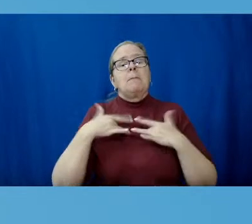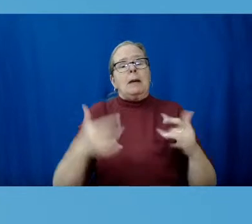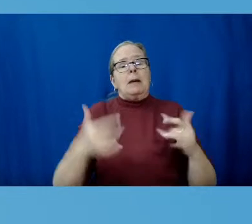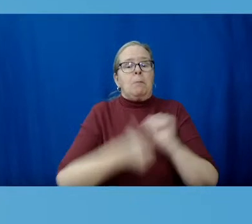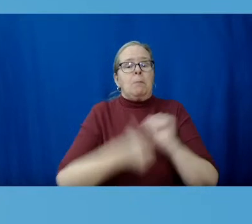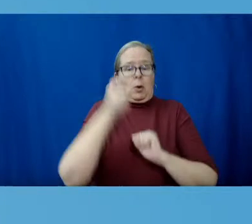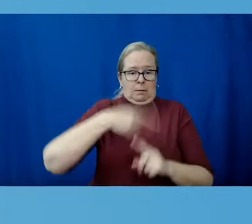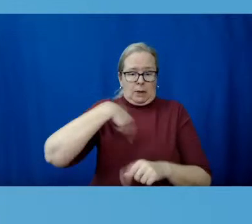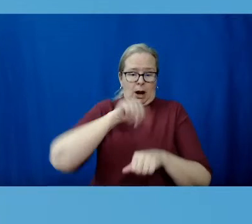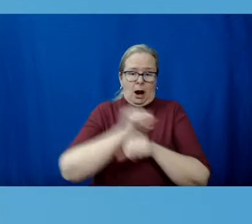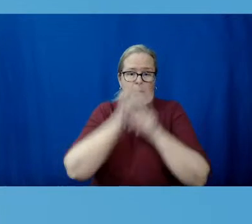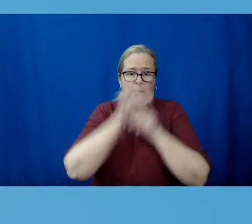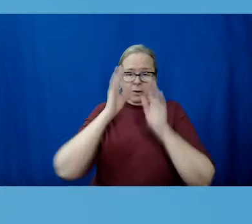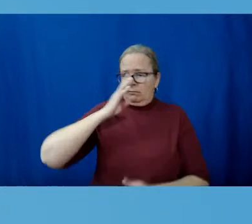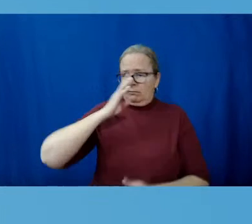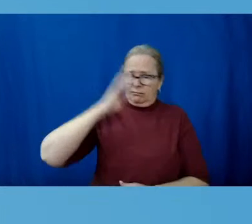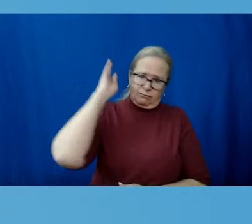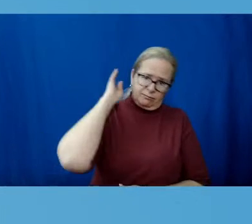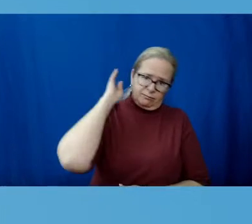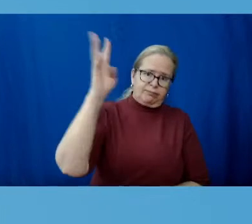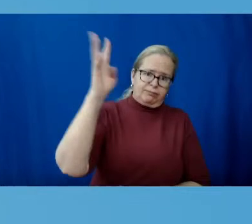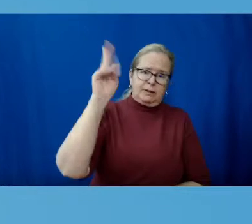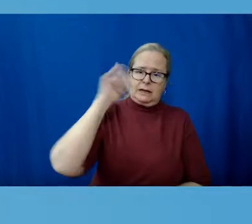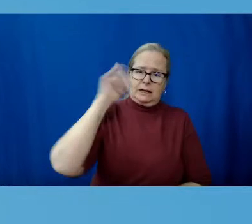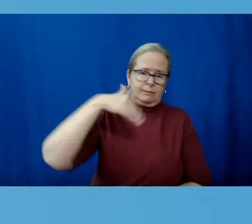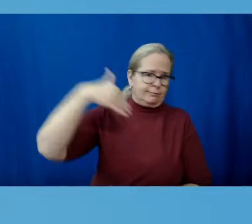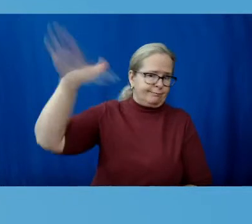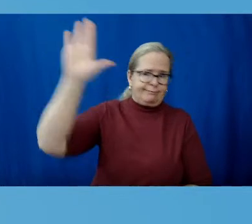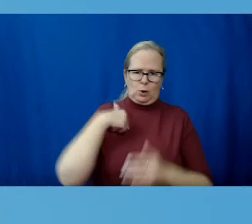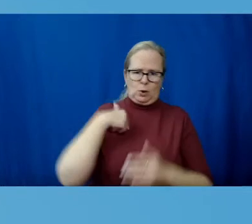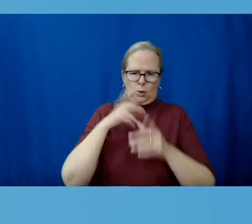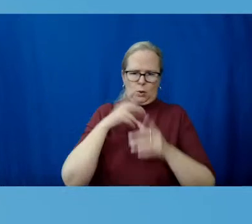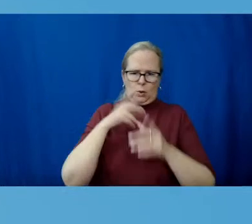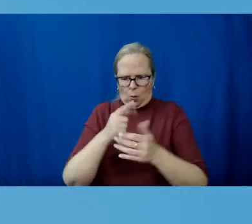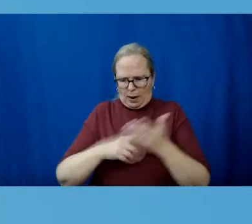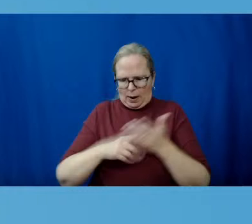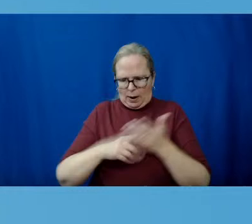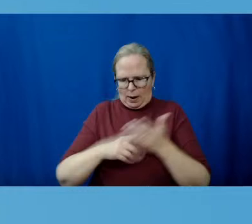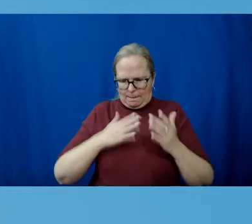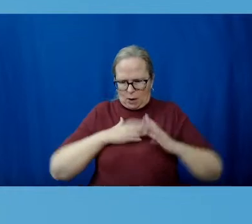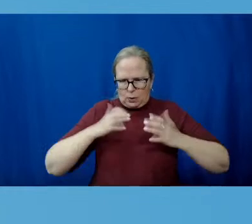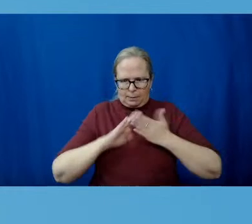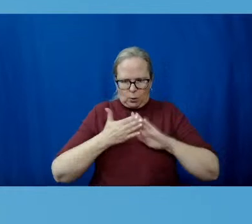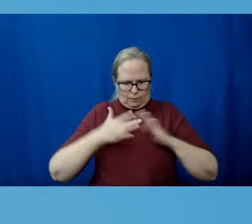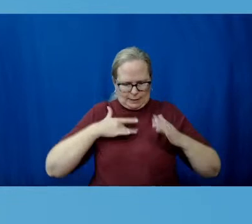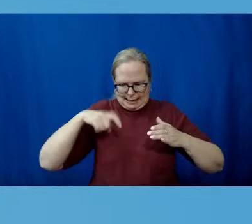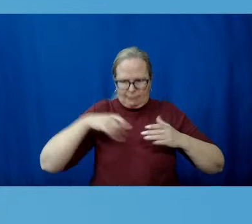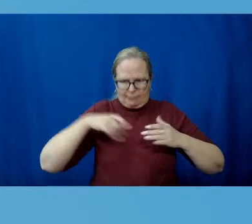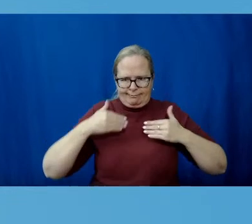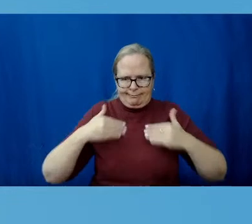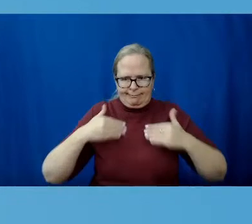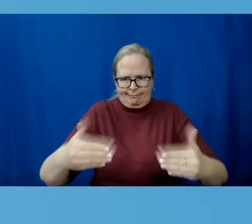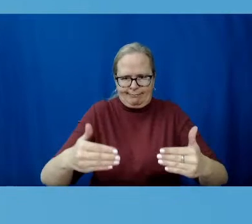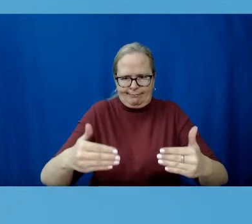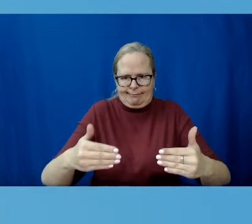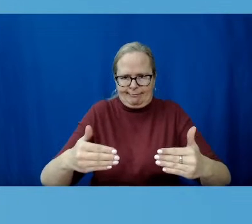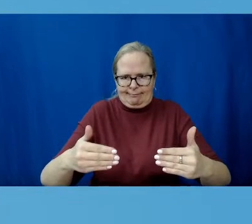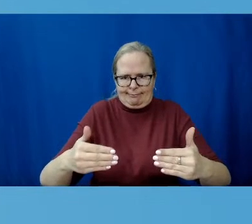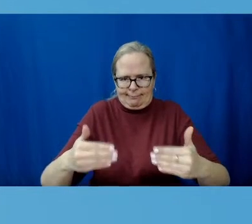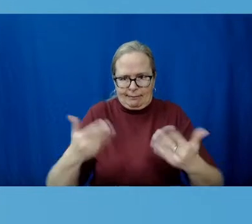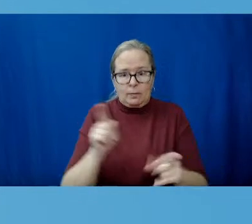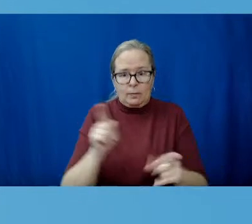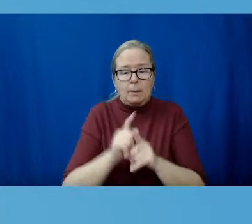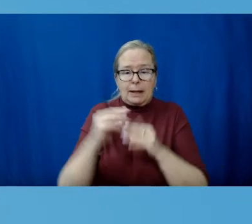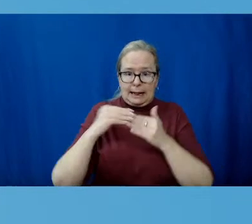dog. So politics very often has driven the response to this. And Duane is right, has led to a disaster in